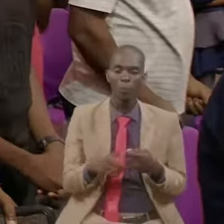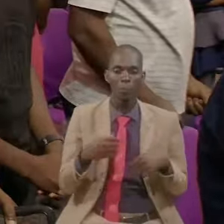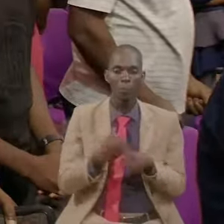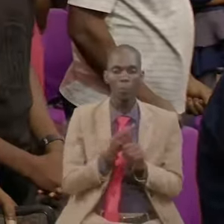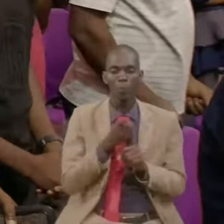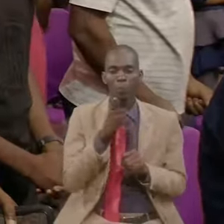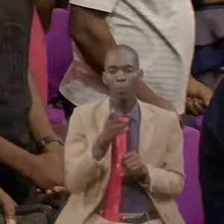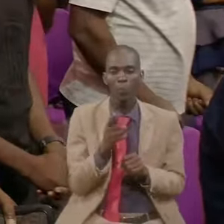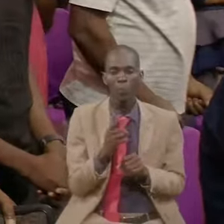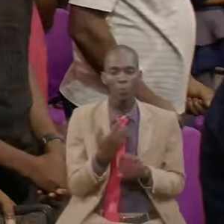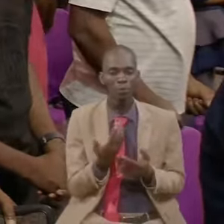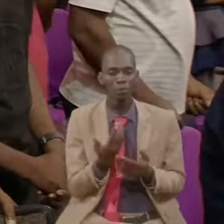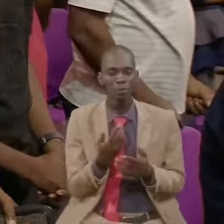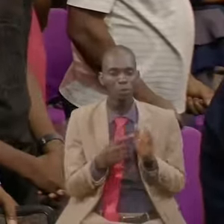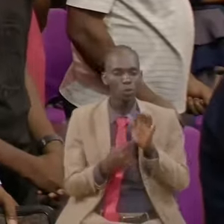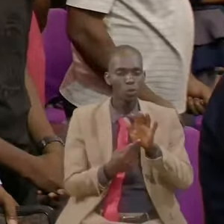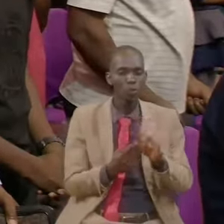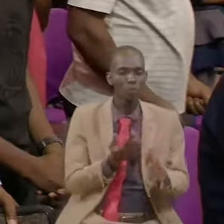partial.